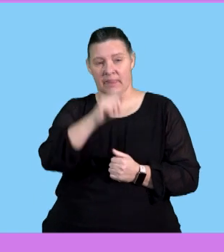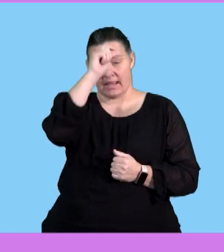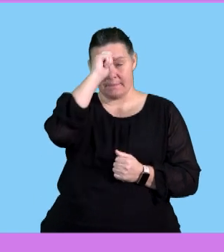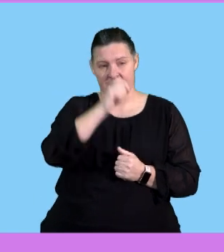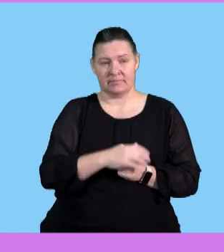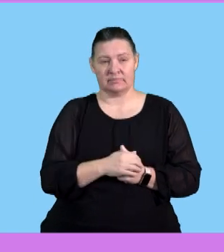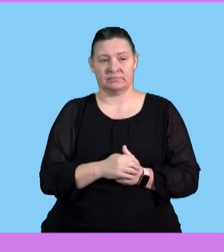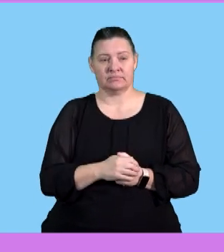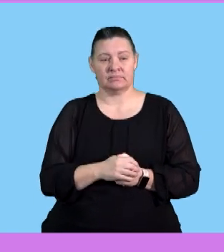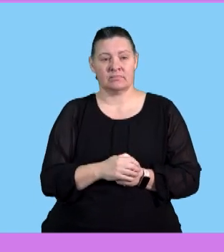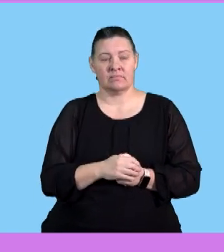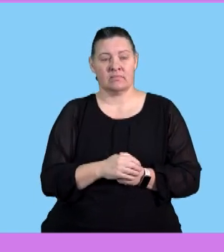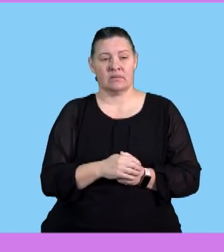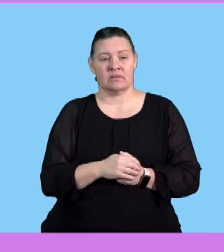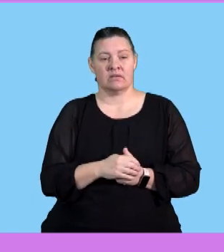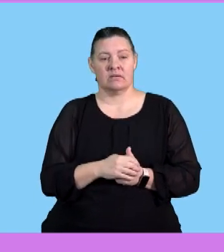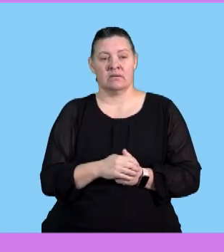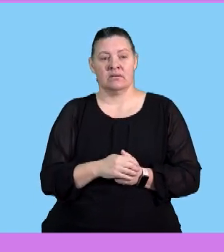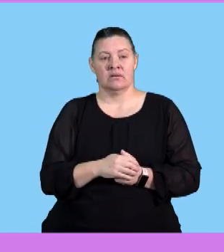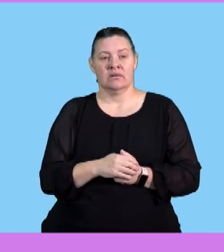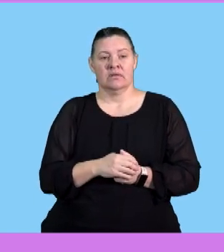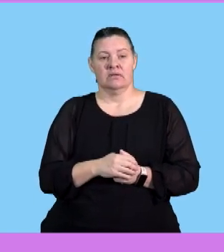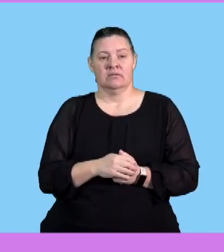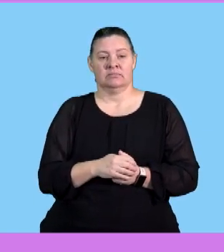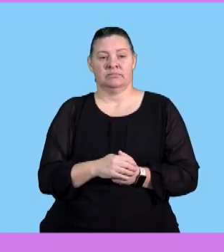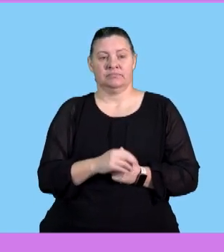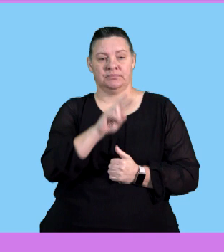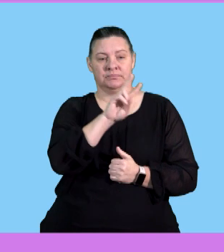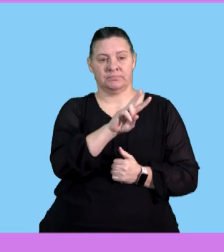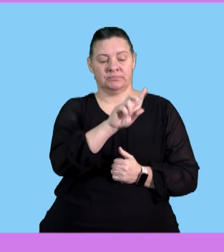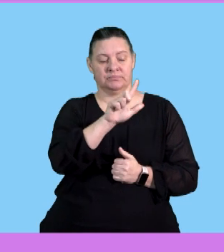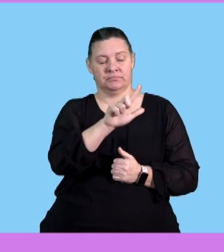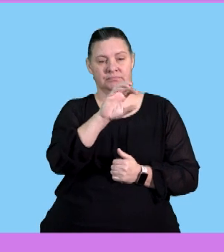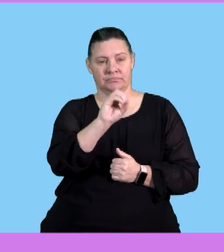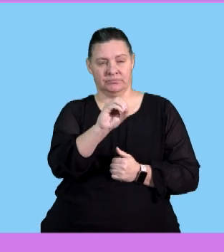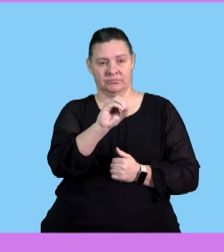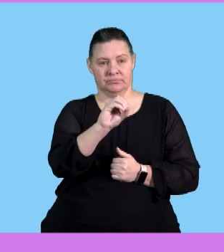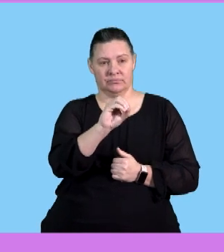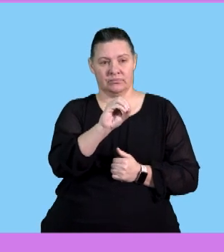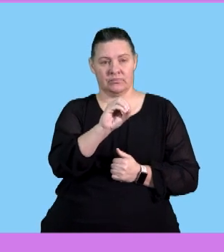said we have a cap, and for a cap we have